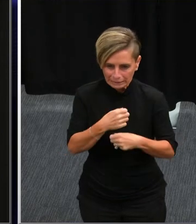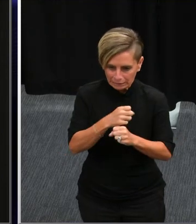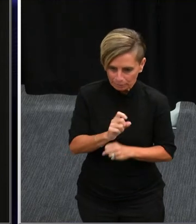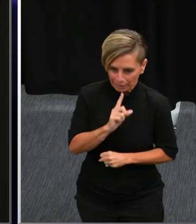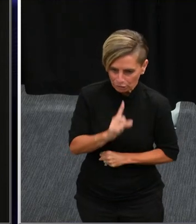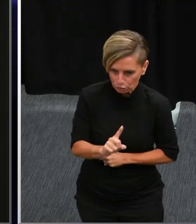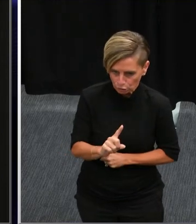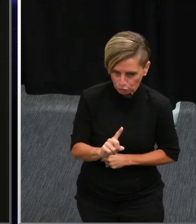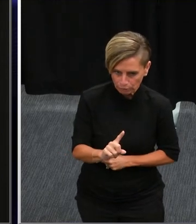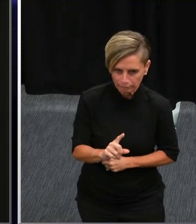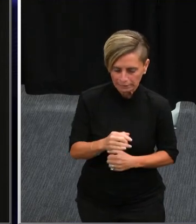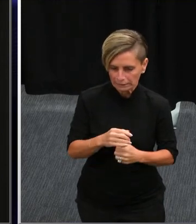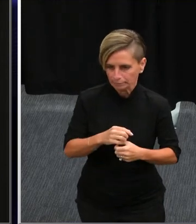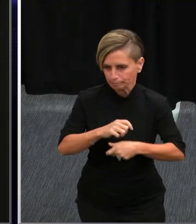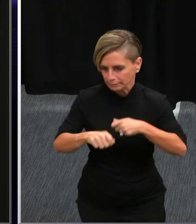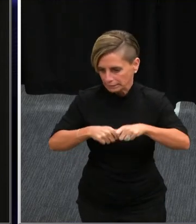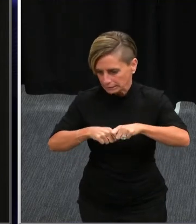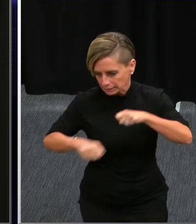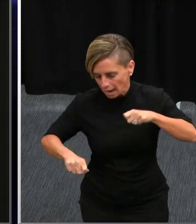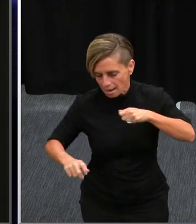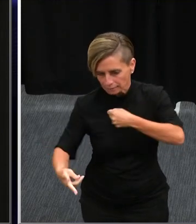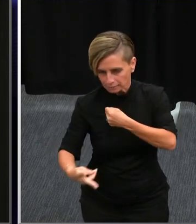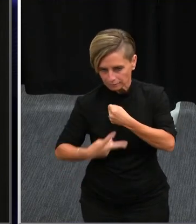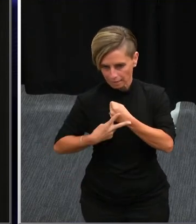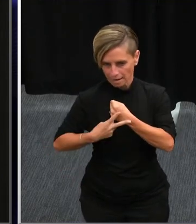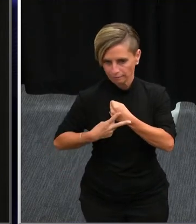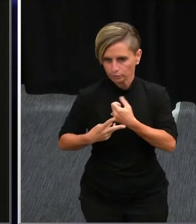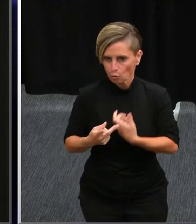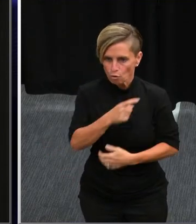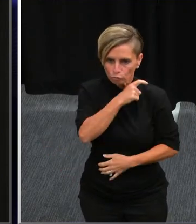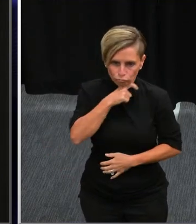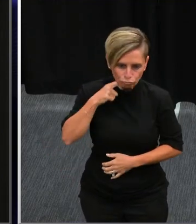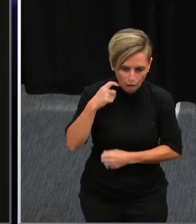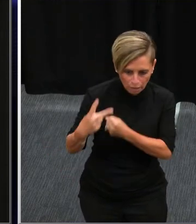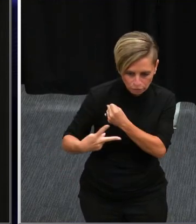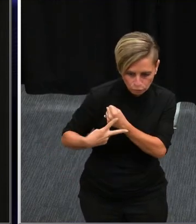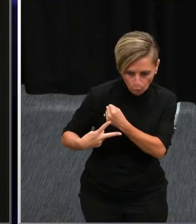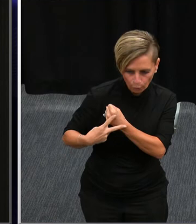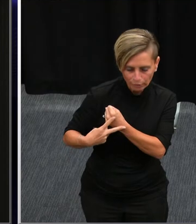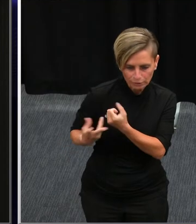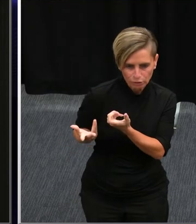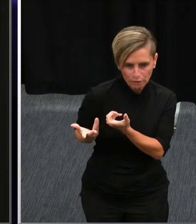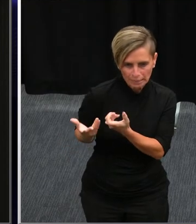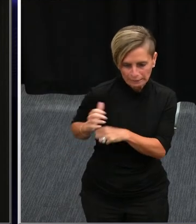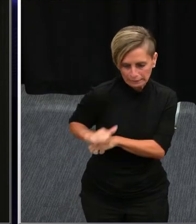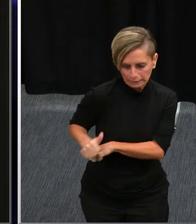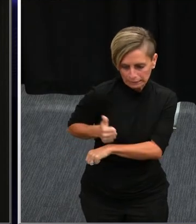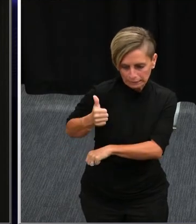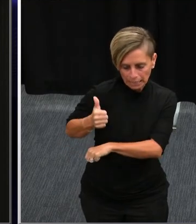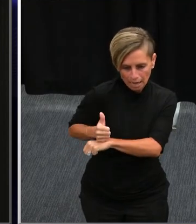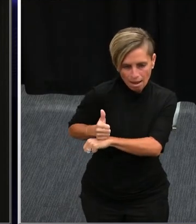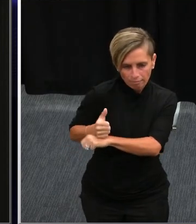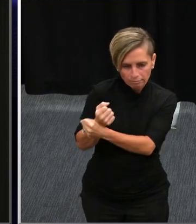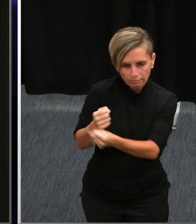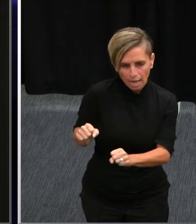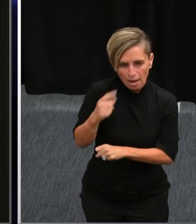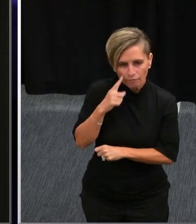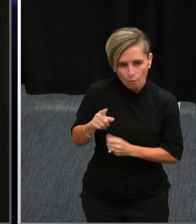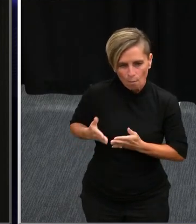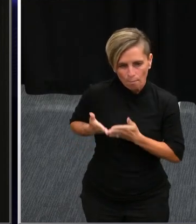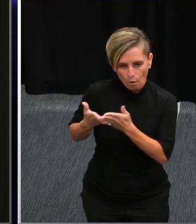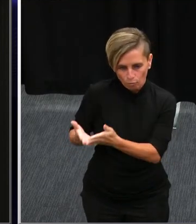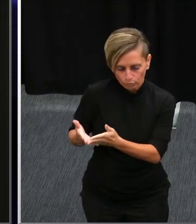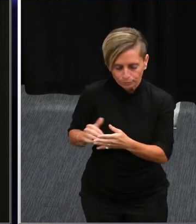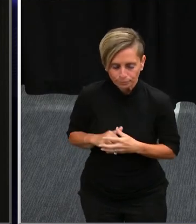extra lines. Make sure if it's in dry storage that you have that contained and wrapped up as well. So that's important. Boats and